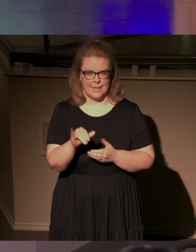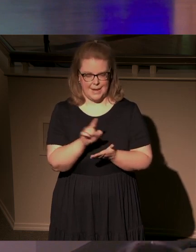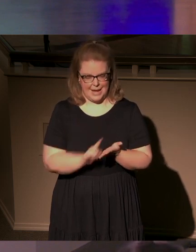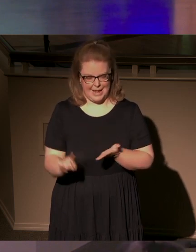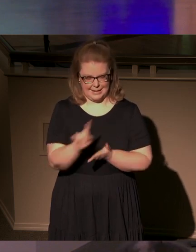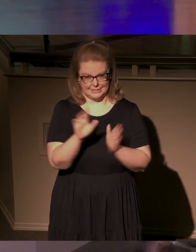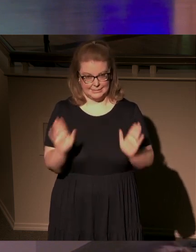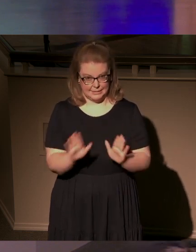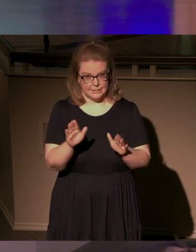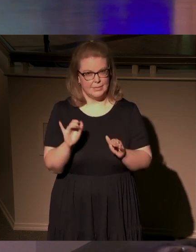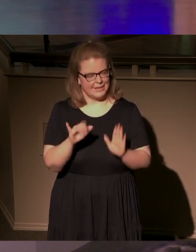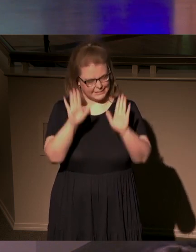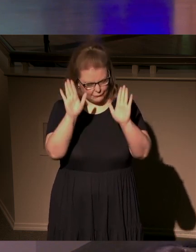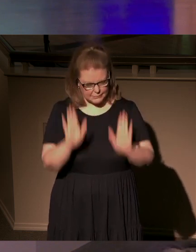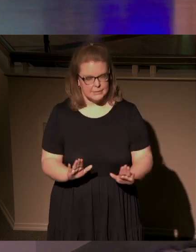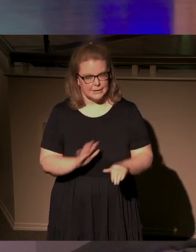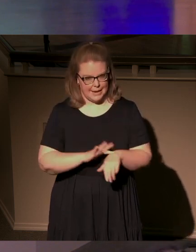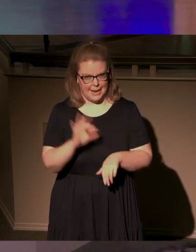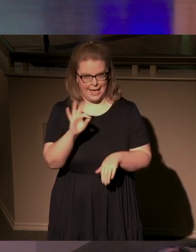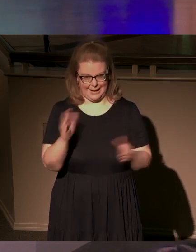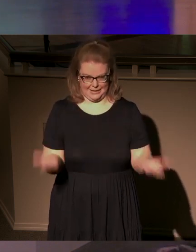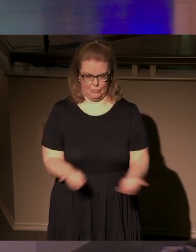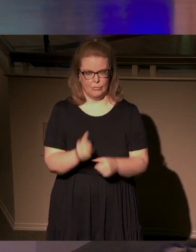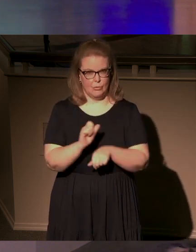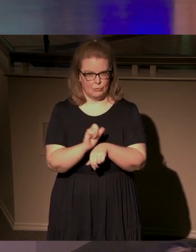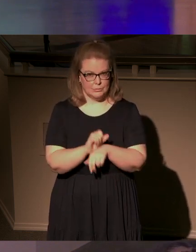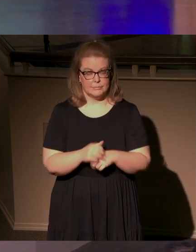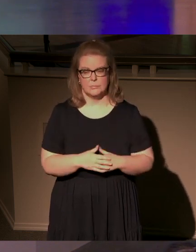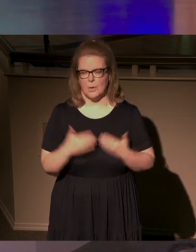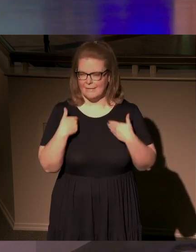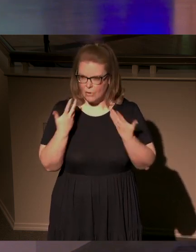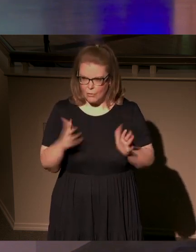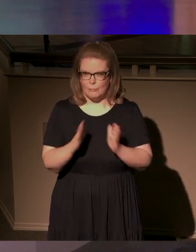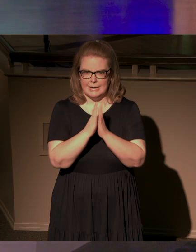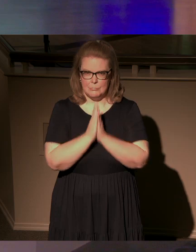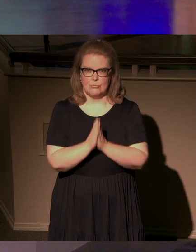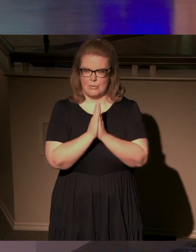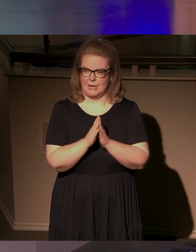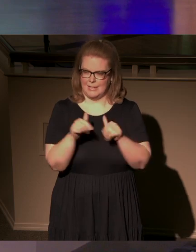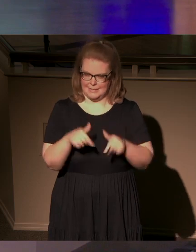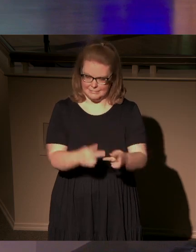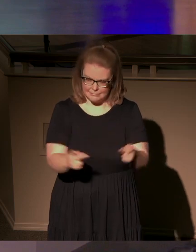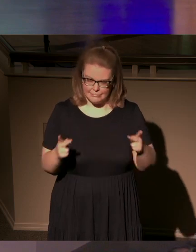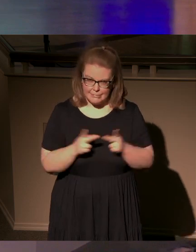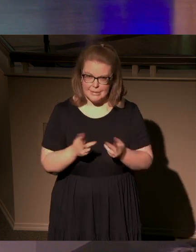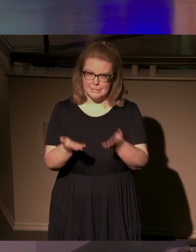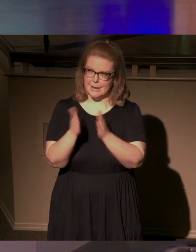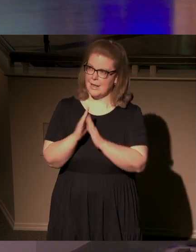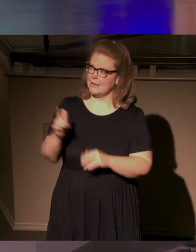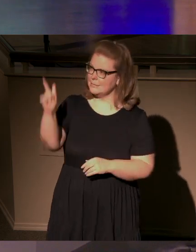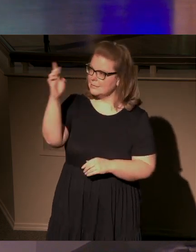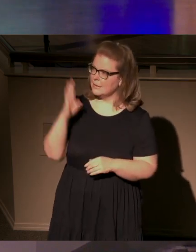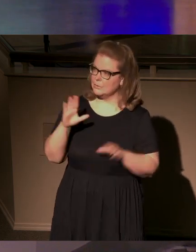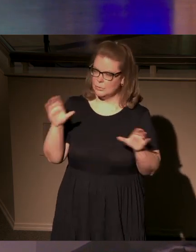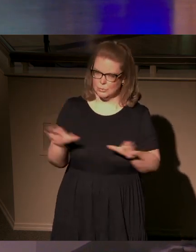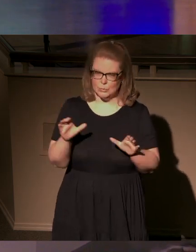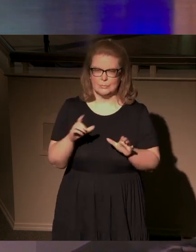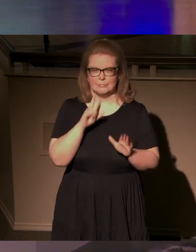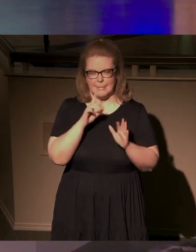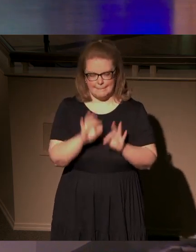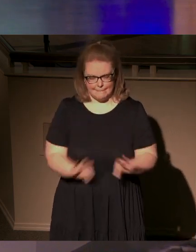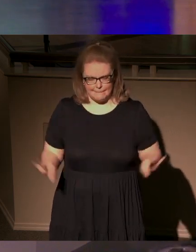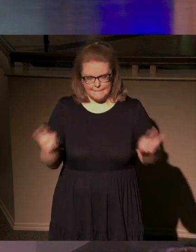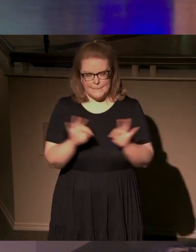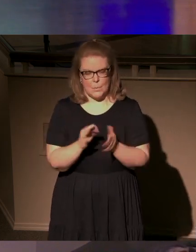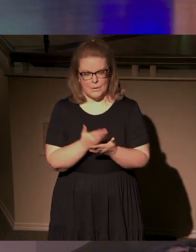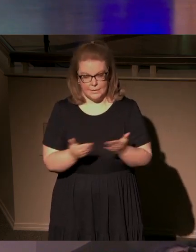next Sunday. But that's every Sunday we do that, all right? So we've already prayed over this house, and we've already asked God to do an important thing. And you